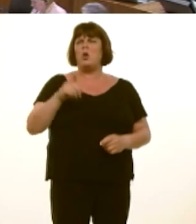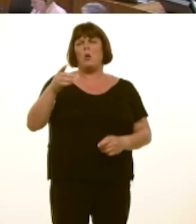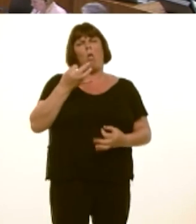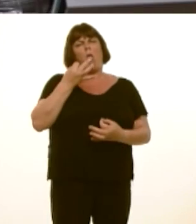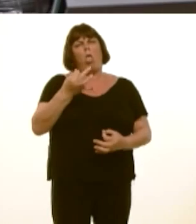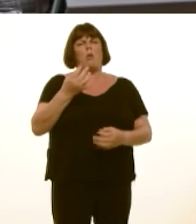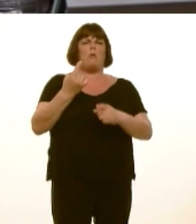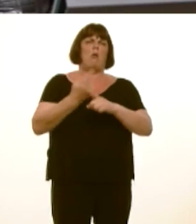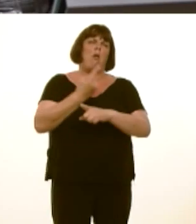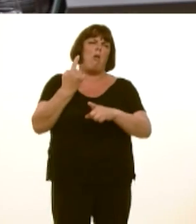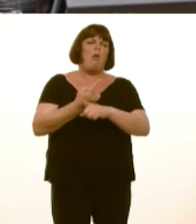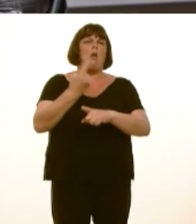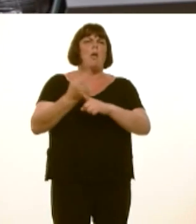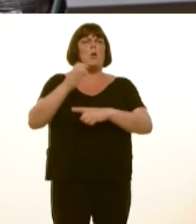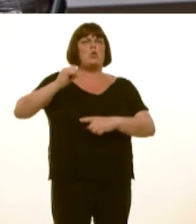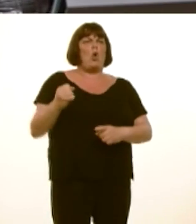Scotland. Does she not listen to